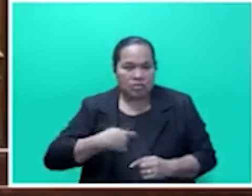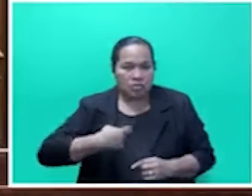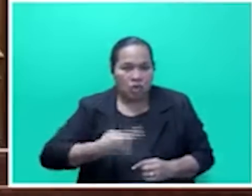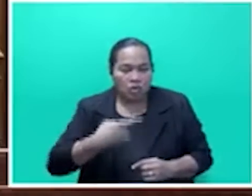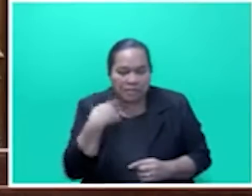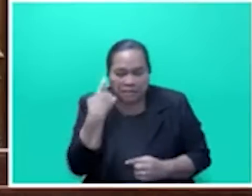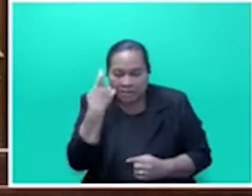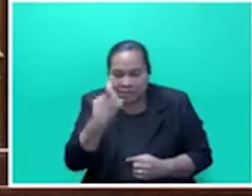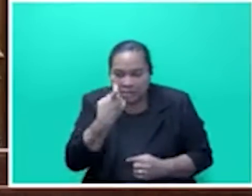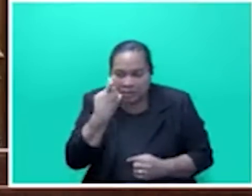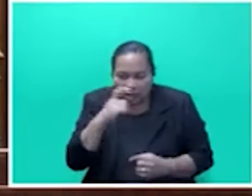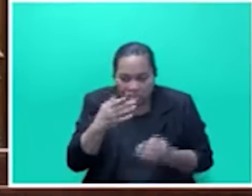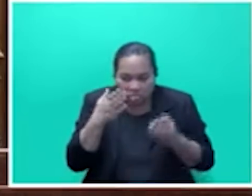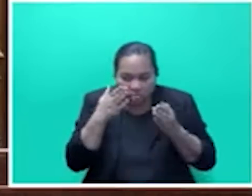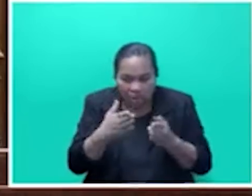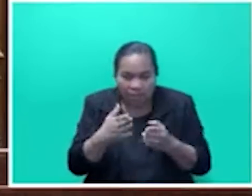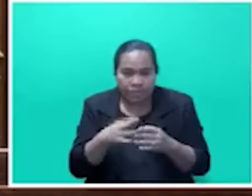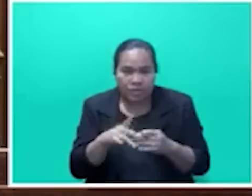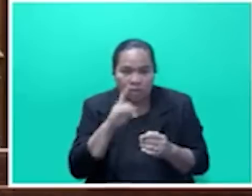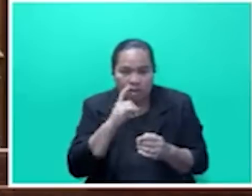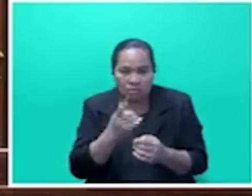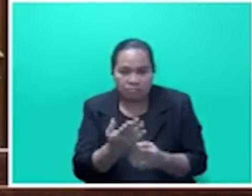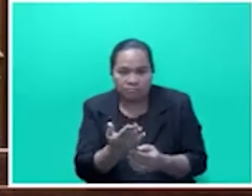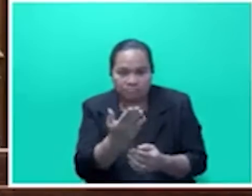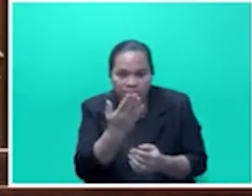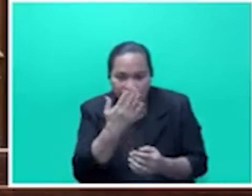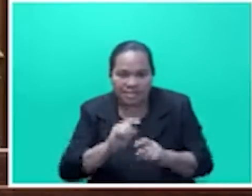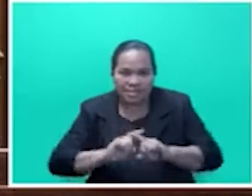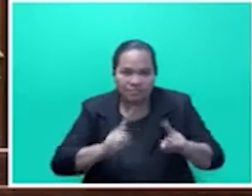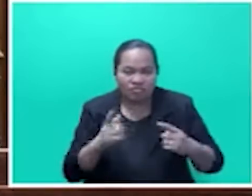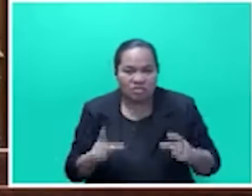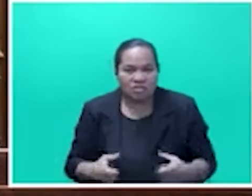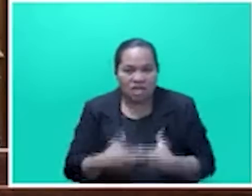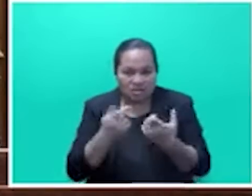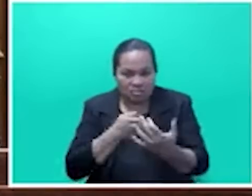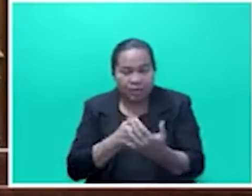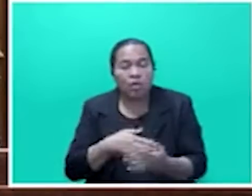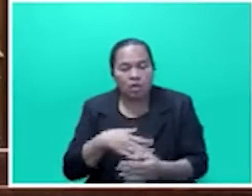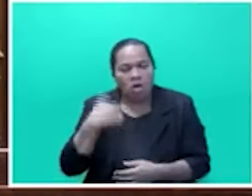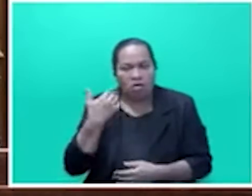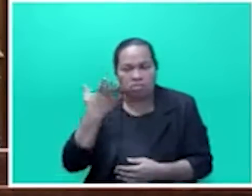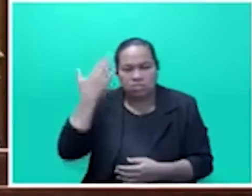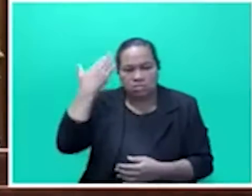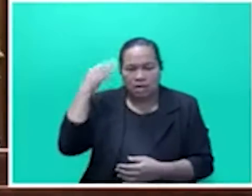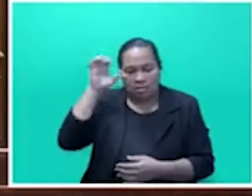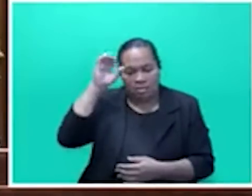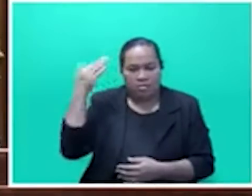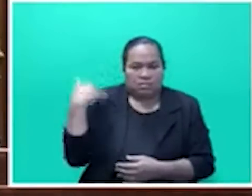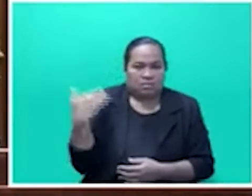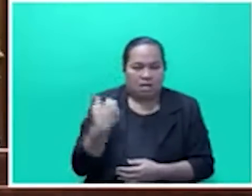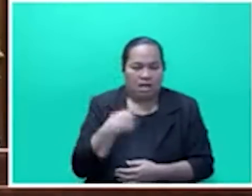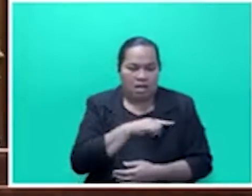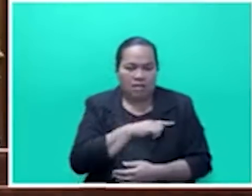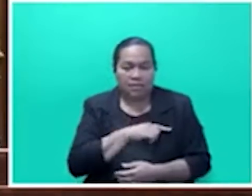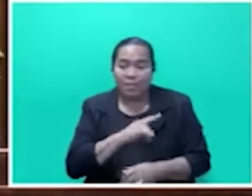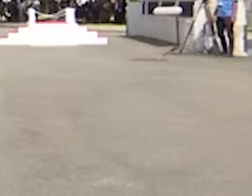take a cautious approach as we face the headwinds. We have been reminded of these challenges on many occasions. At the same time,